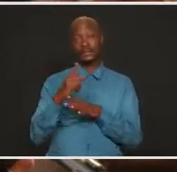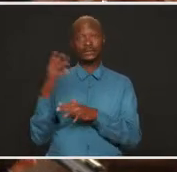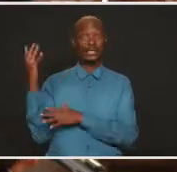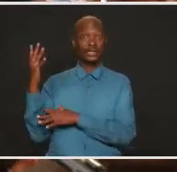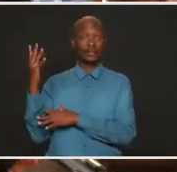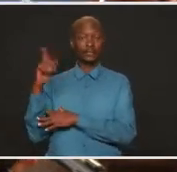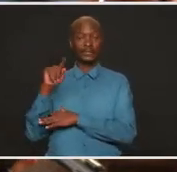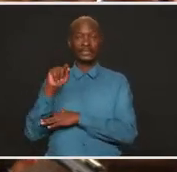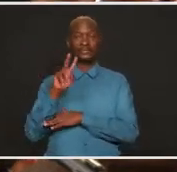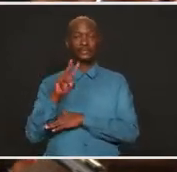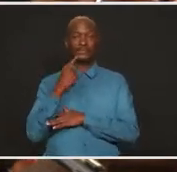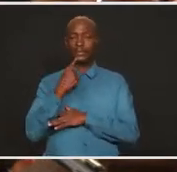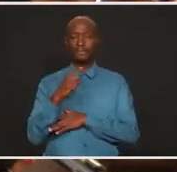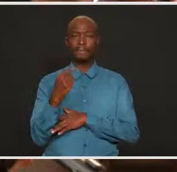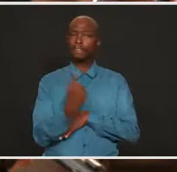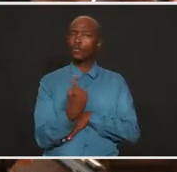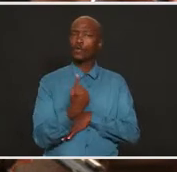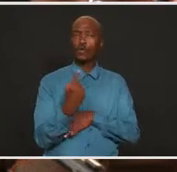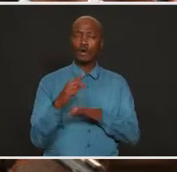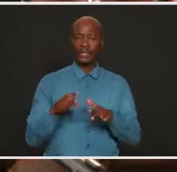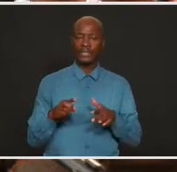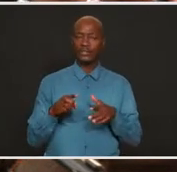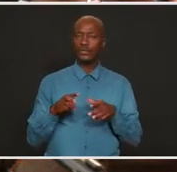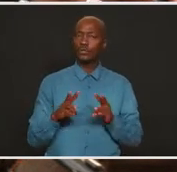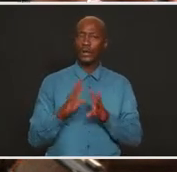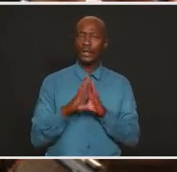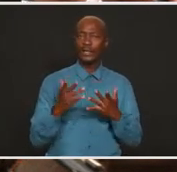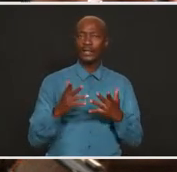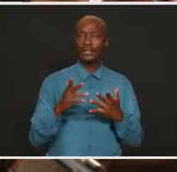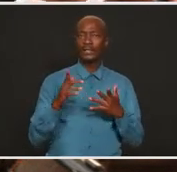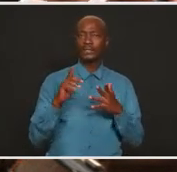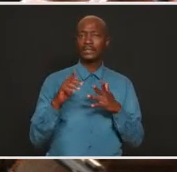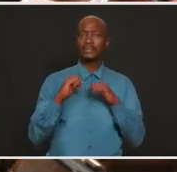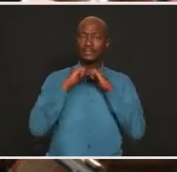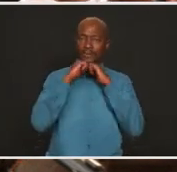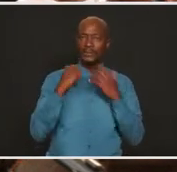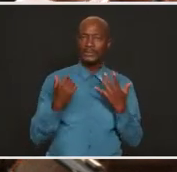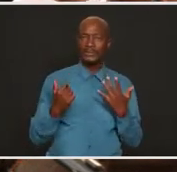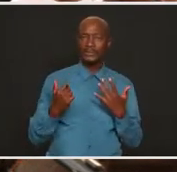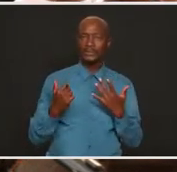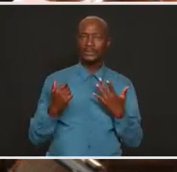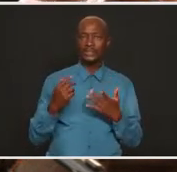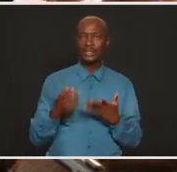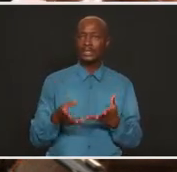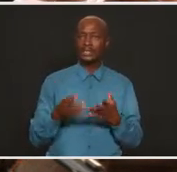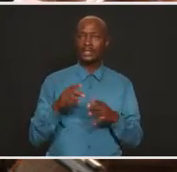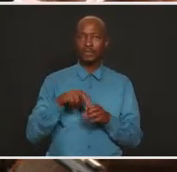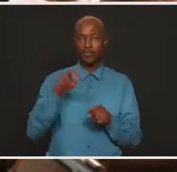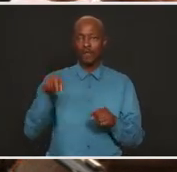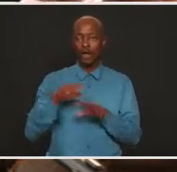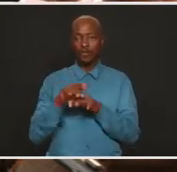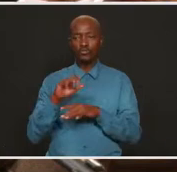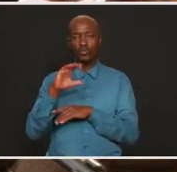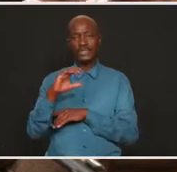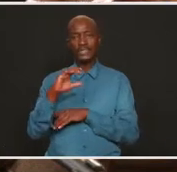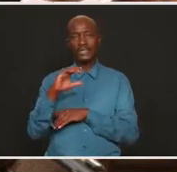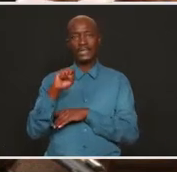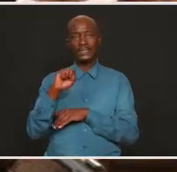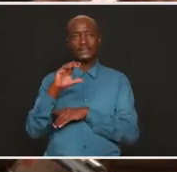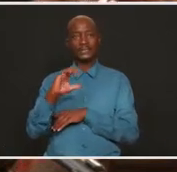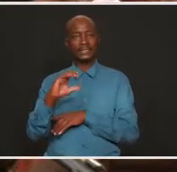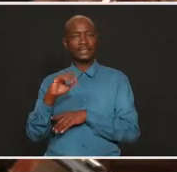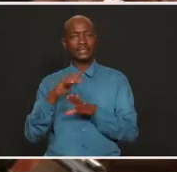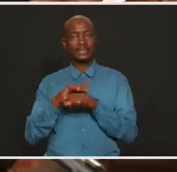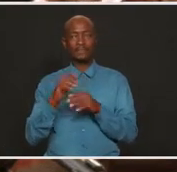Press that the only way parents would opt out of their new CSE lessons is by sending their